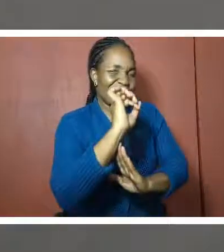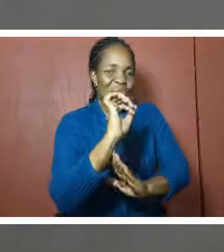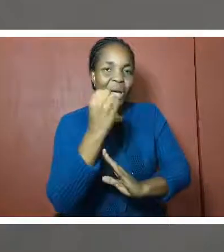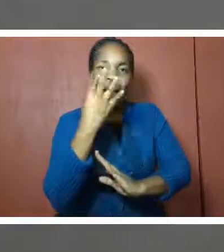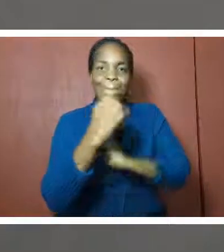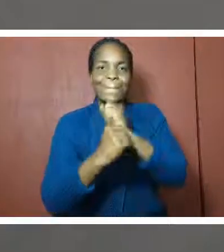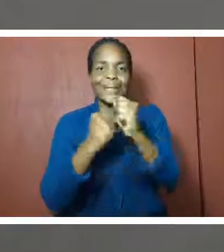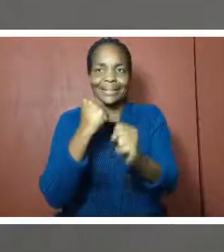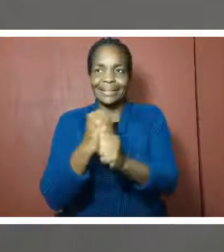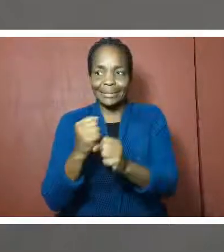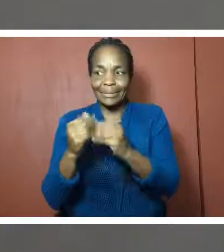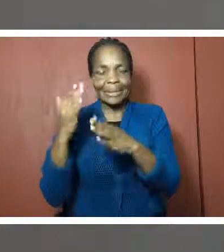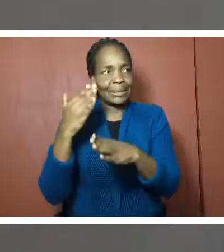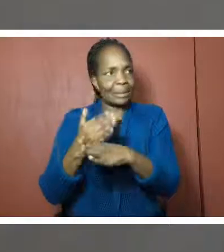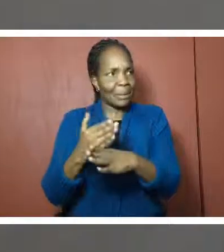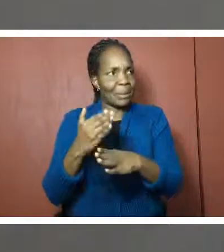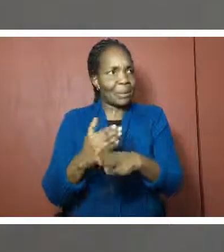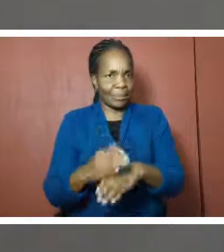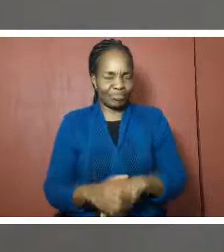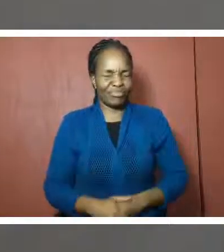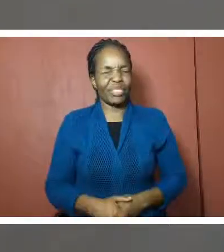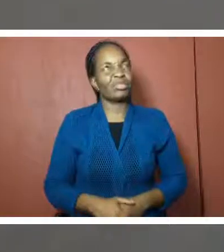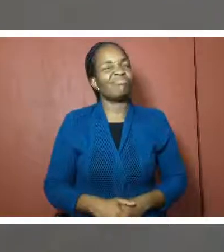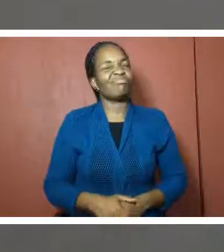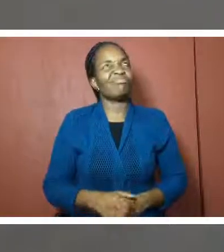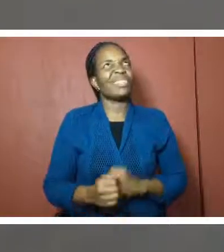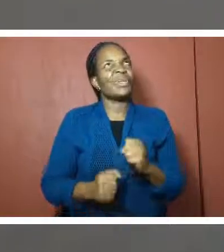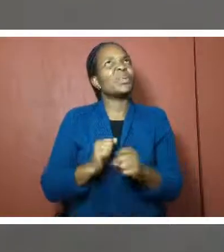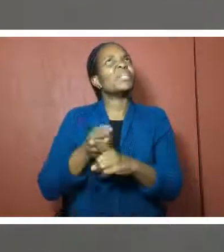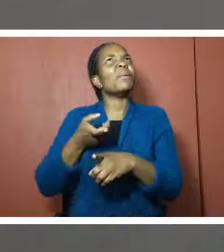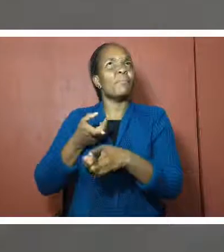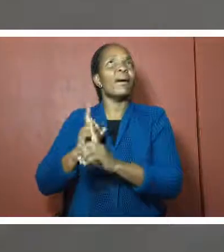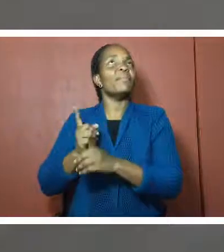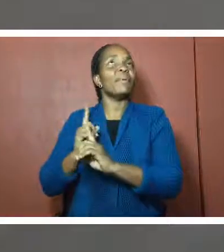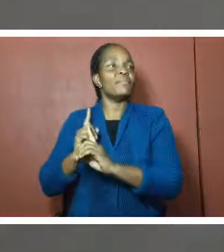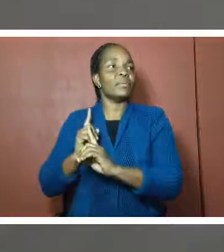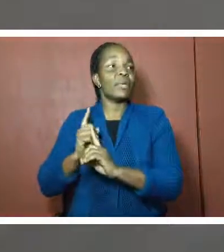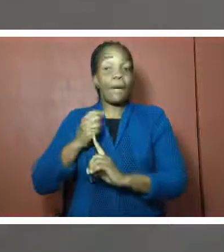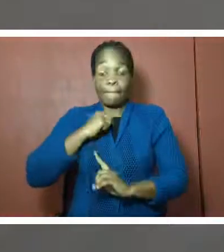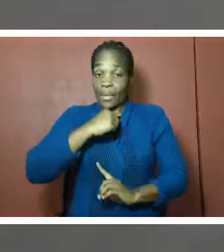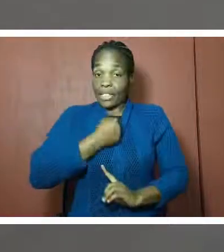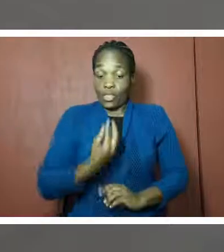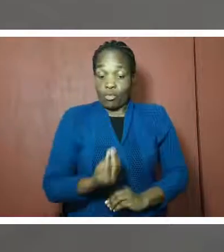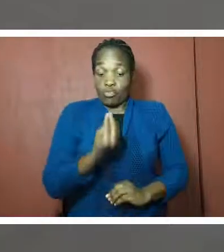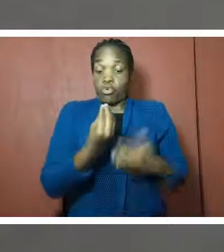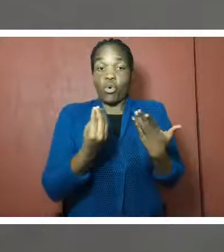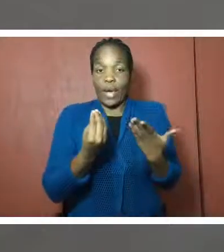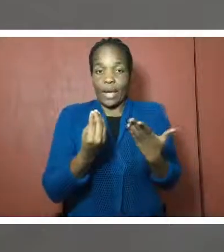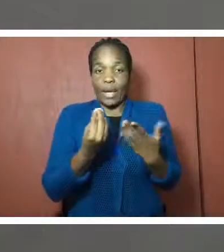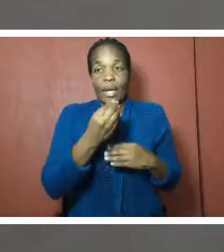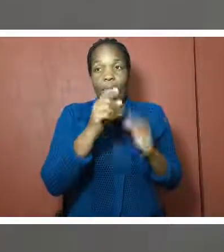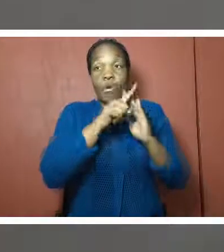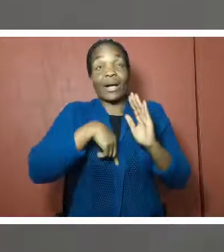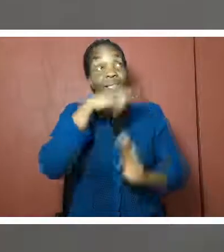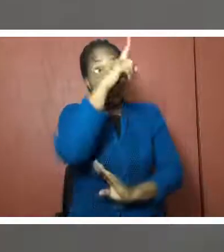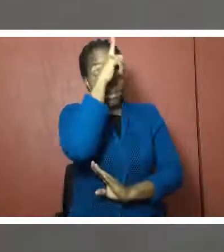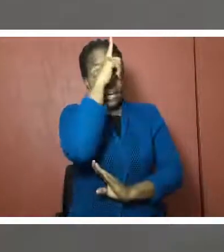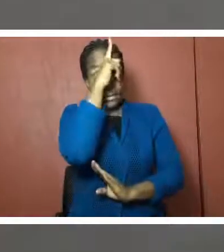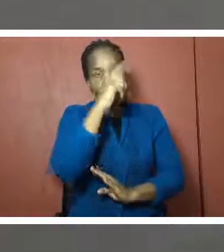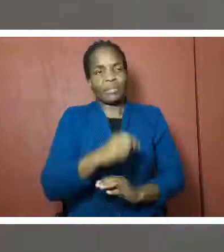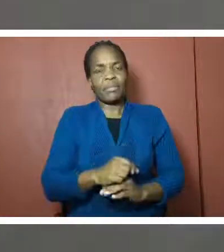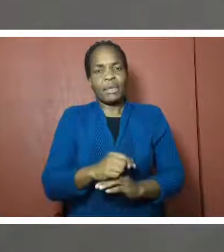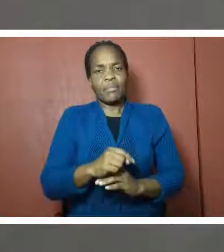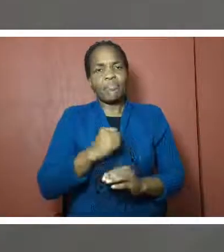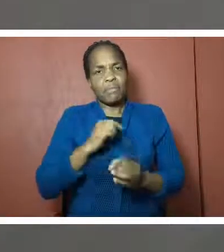long time ago. Yes, please tell us about it. I grew up in Germany, and with the age of 15,